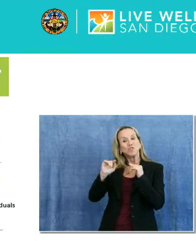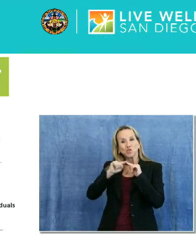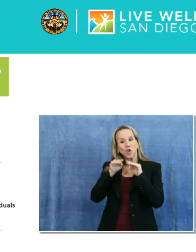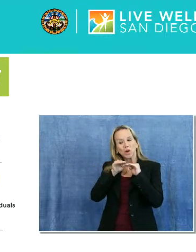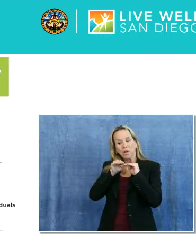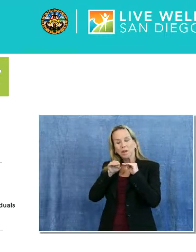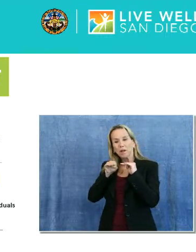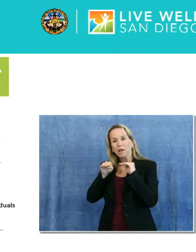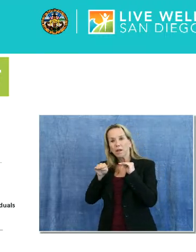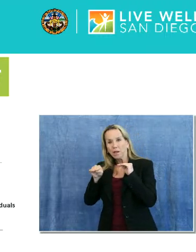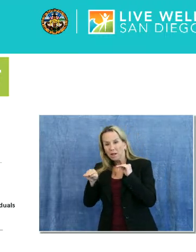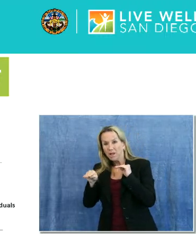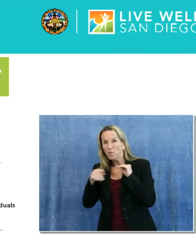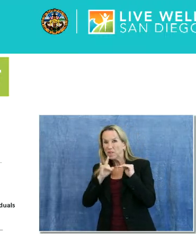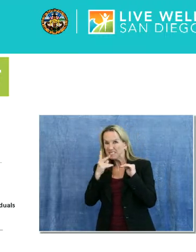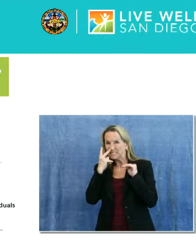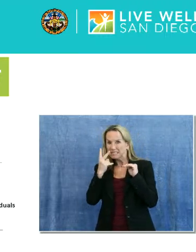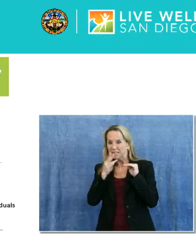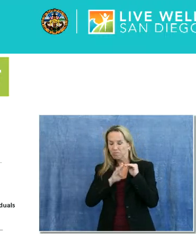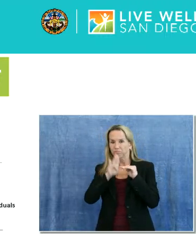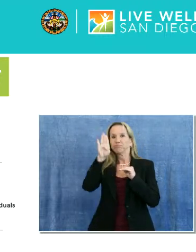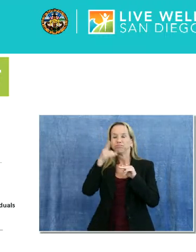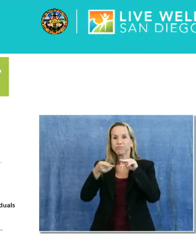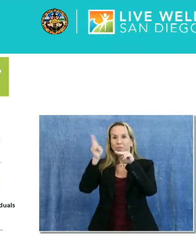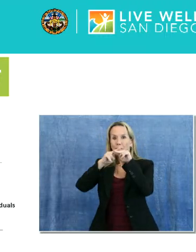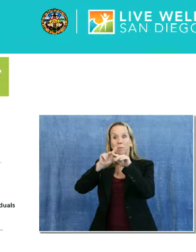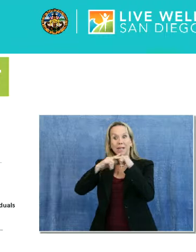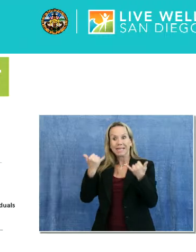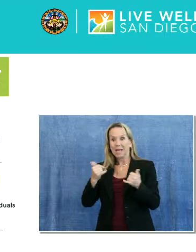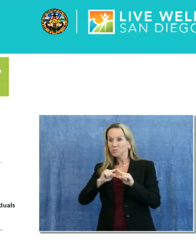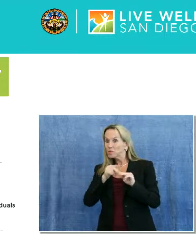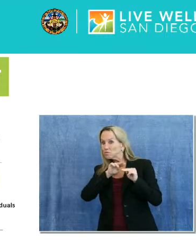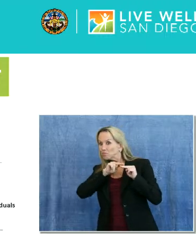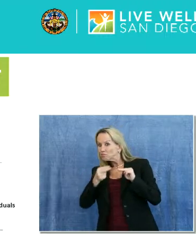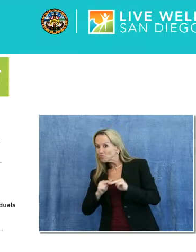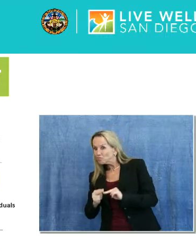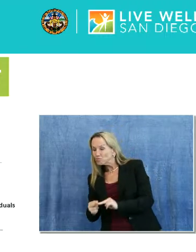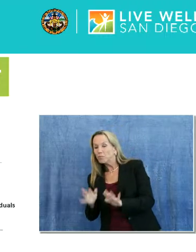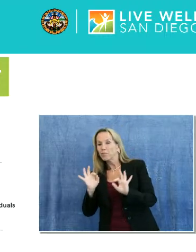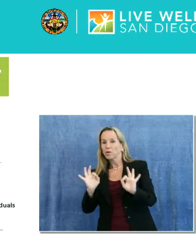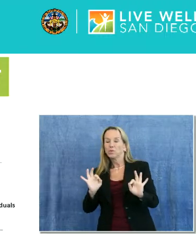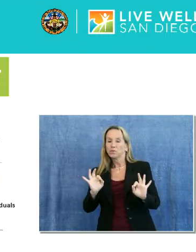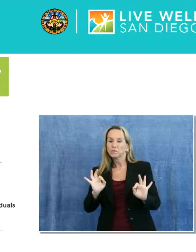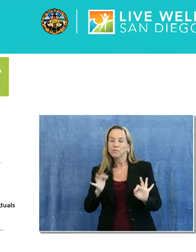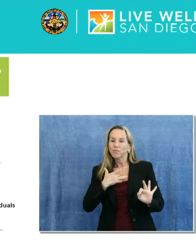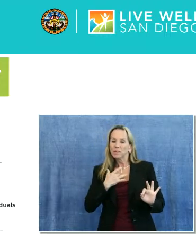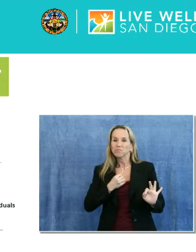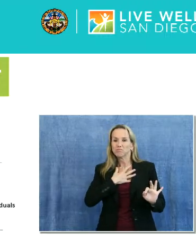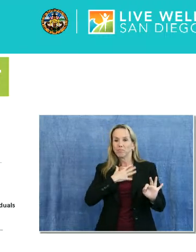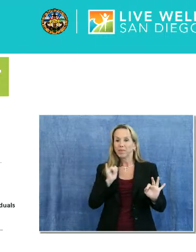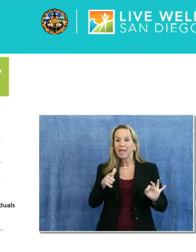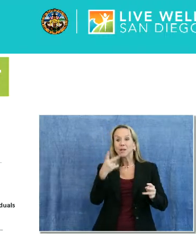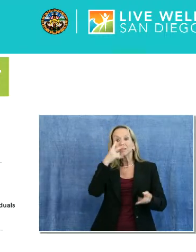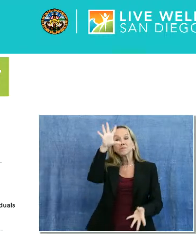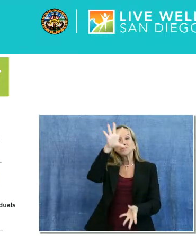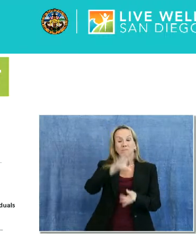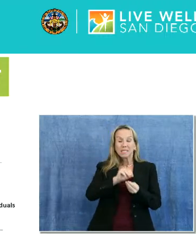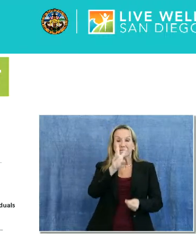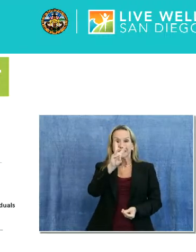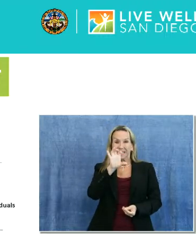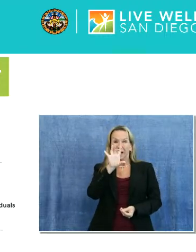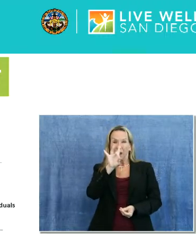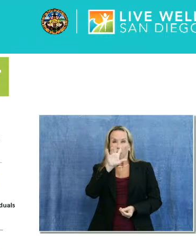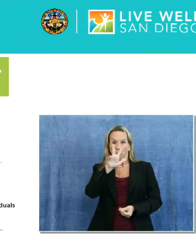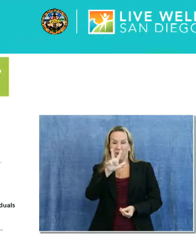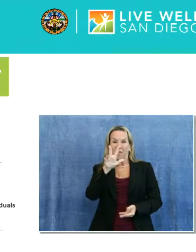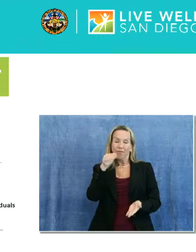down. We saw that go up significantly. It is coming down, and so that is encouraging. You see our total tests there at 683,000.